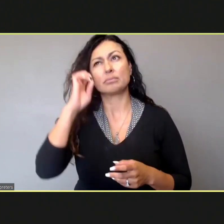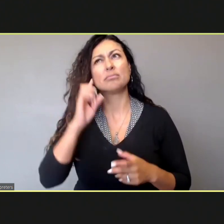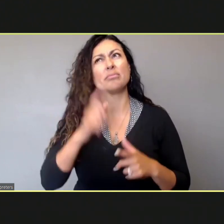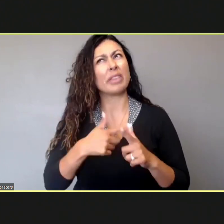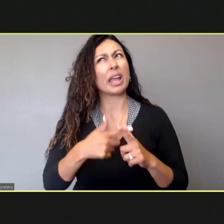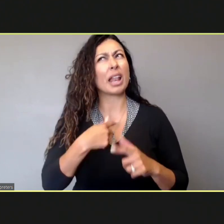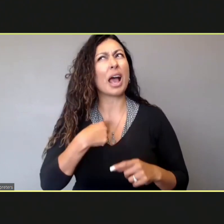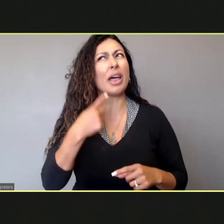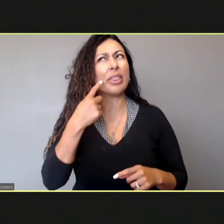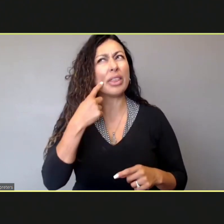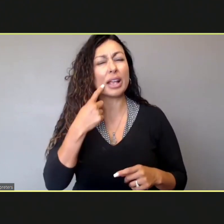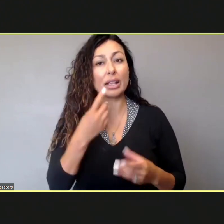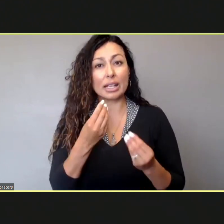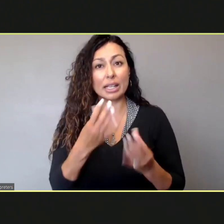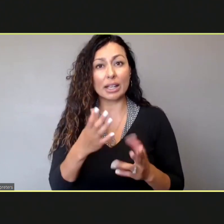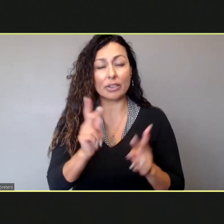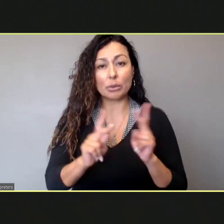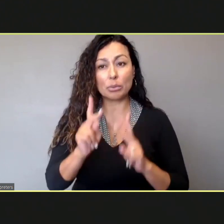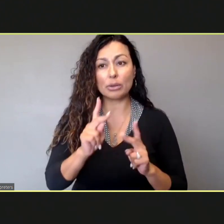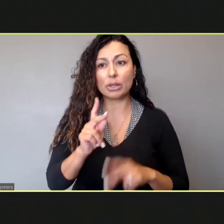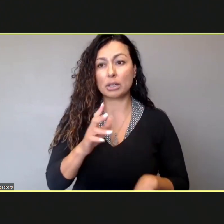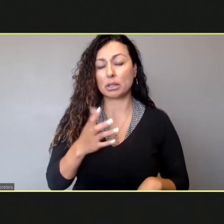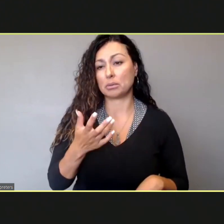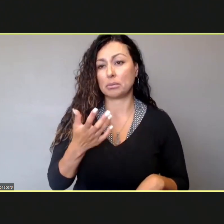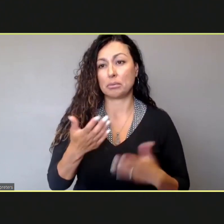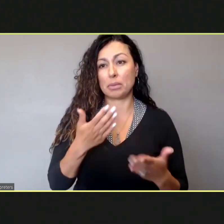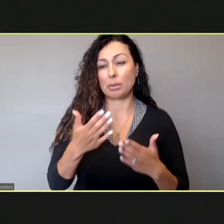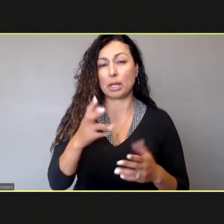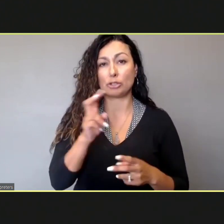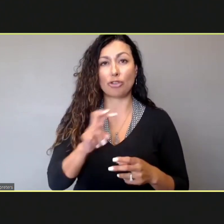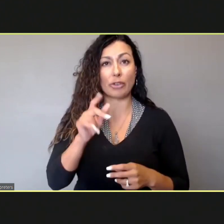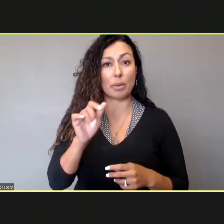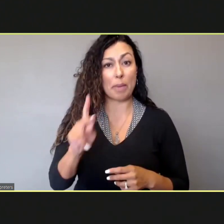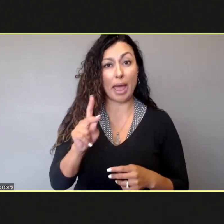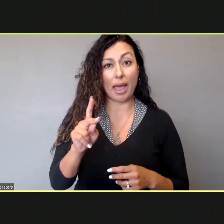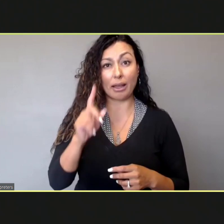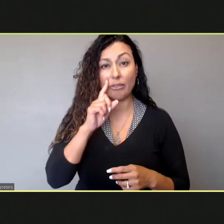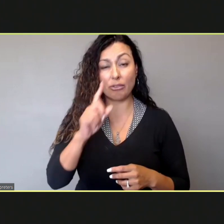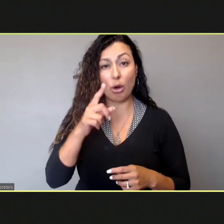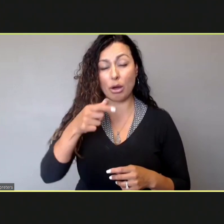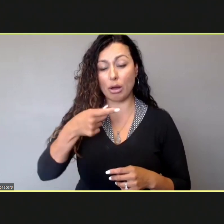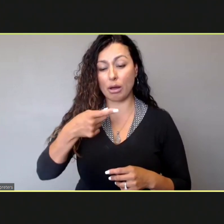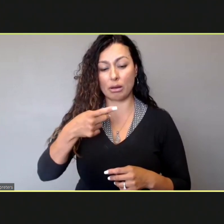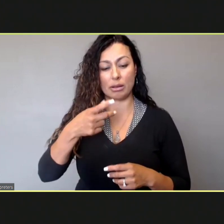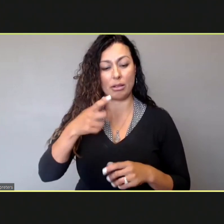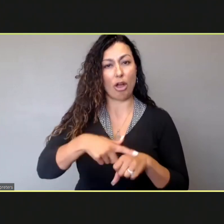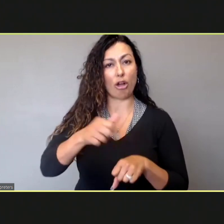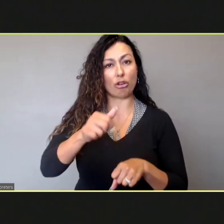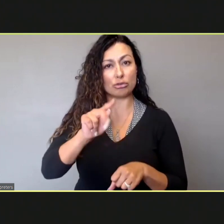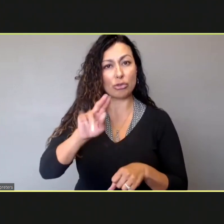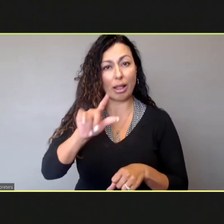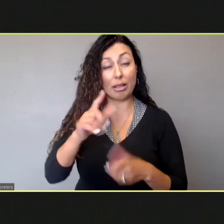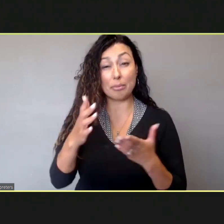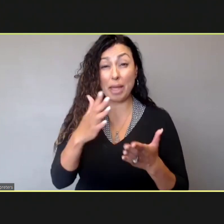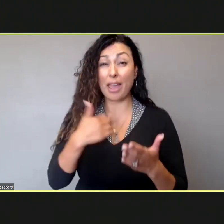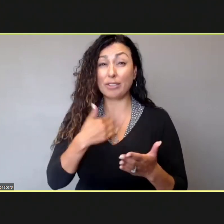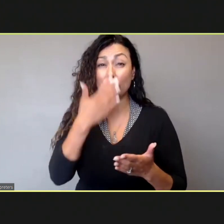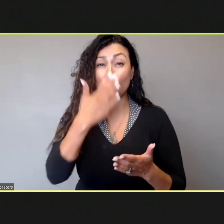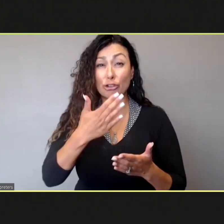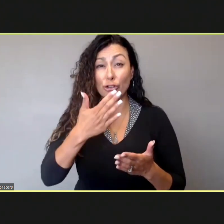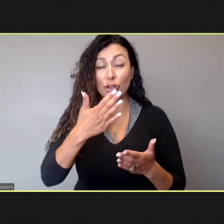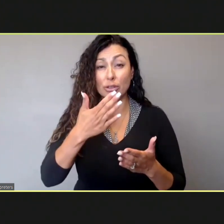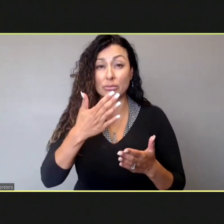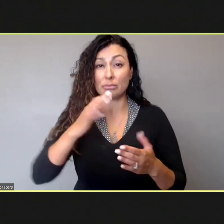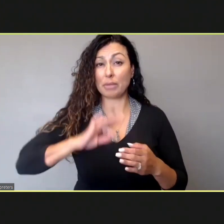that giving people a trial of Paxlovid, probably longer than 5 days, but a longer trial, that might have real benefit. And I